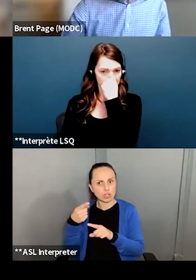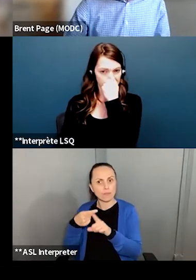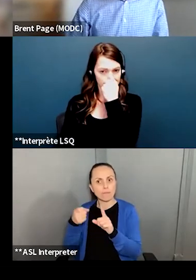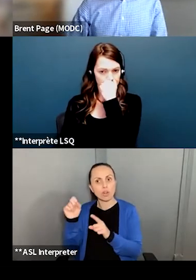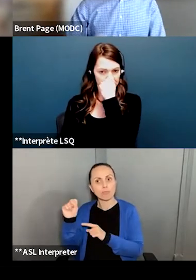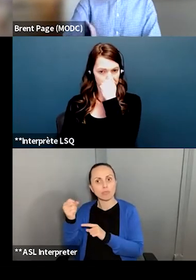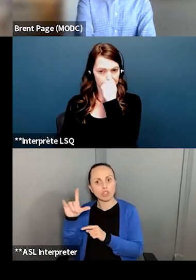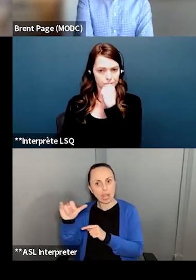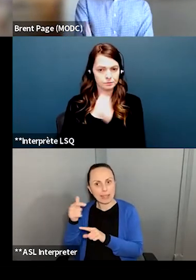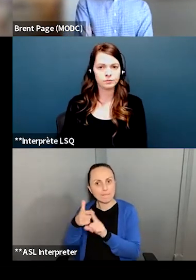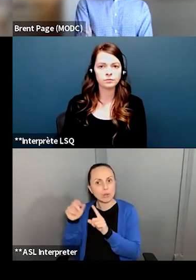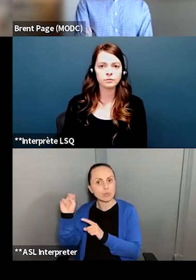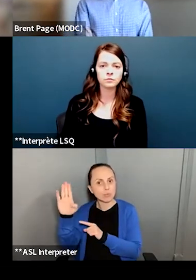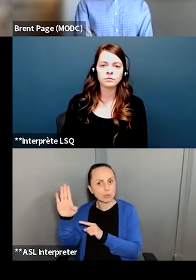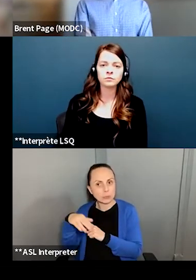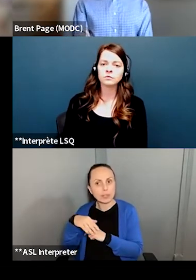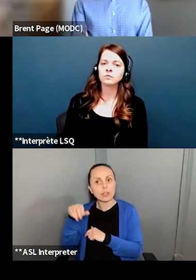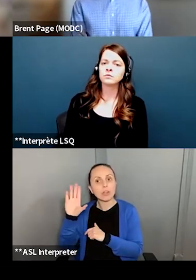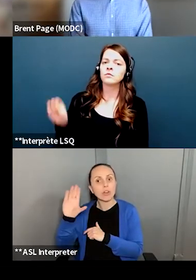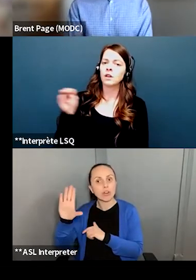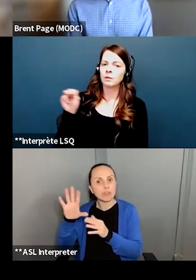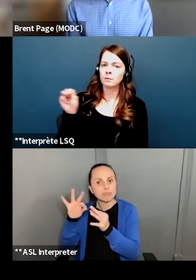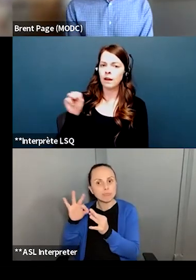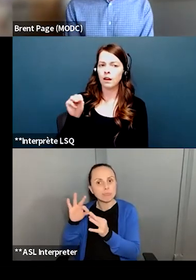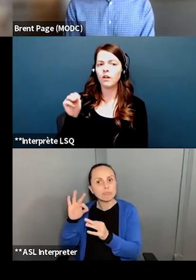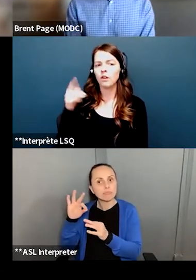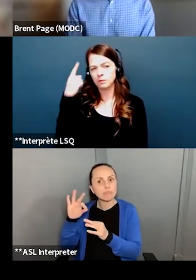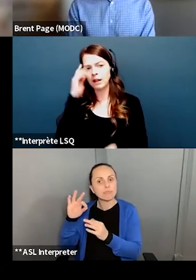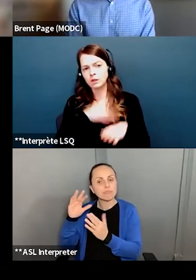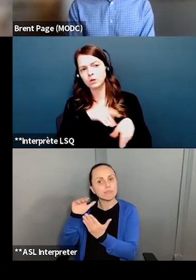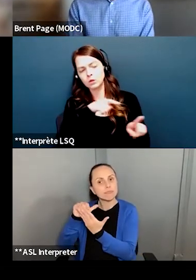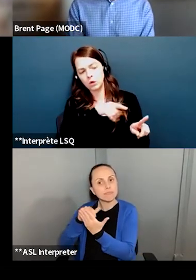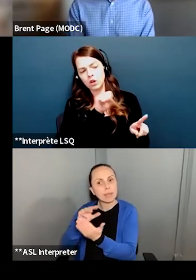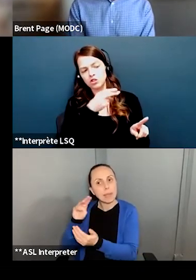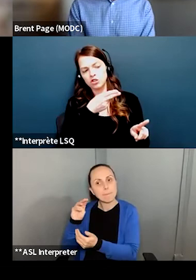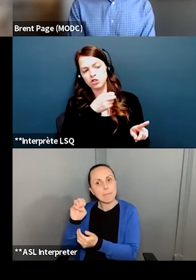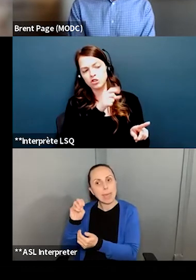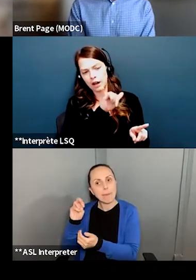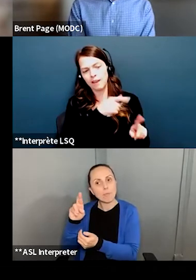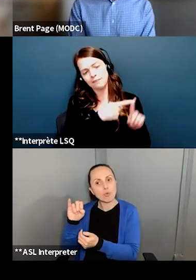Shelley from New Brunswick and her mention of a memorandum of understanding.